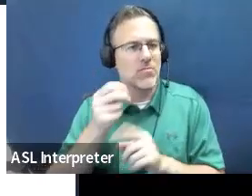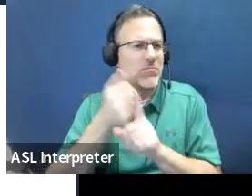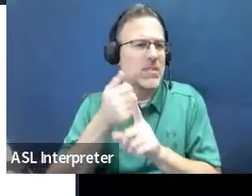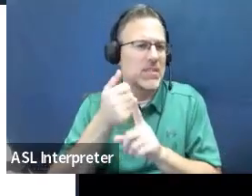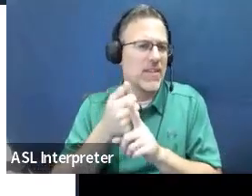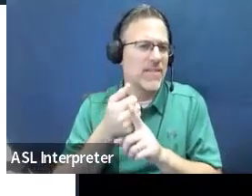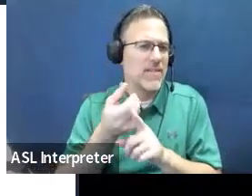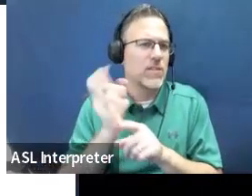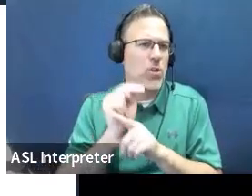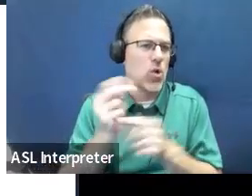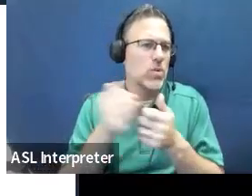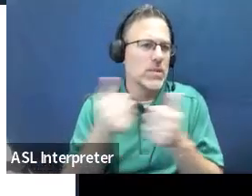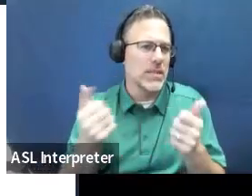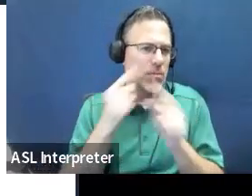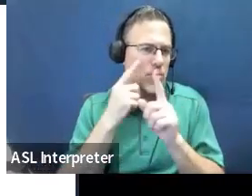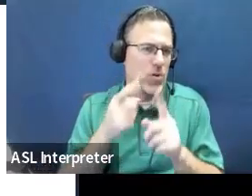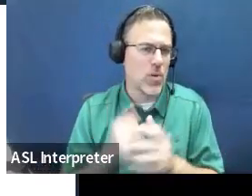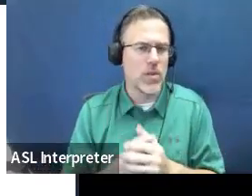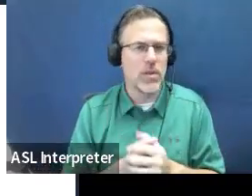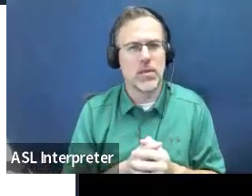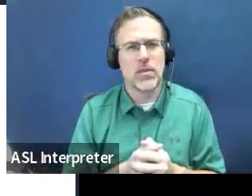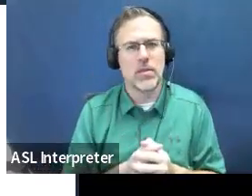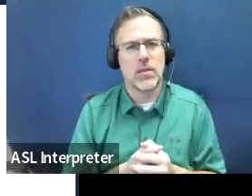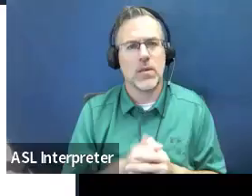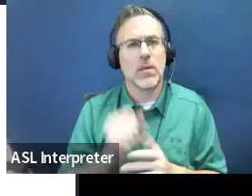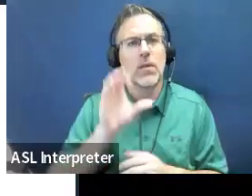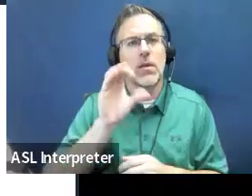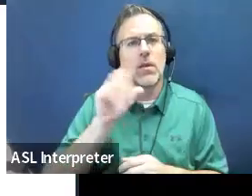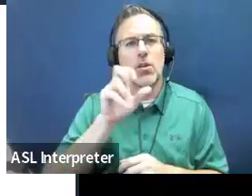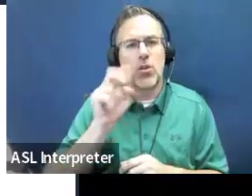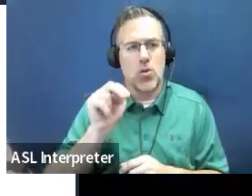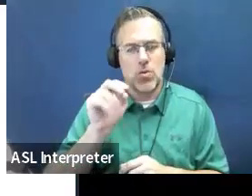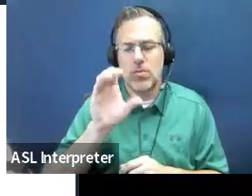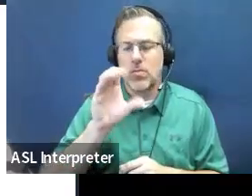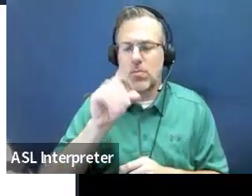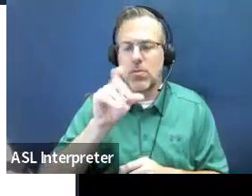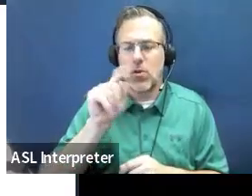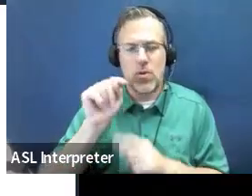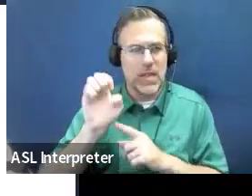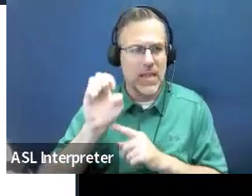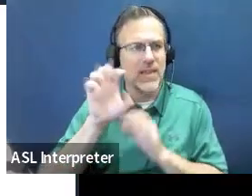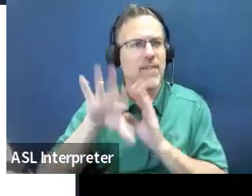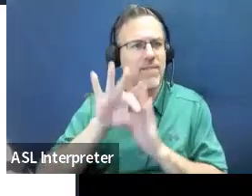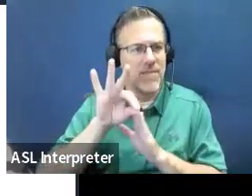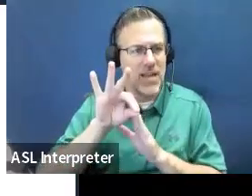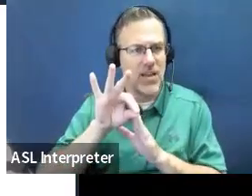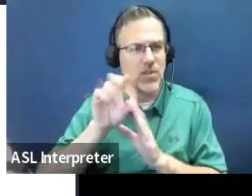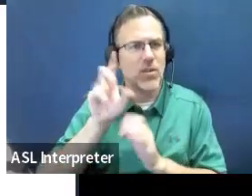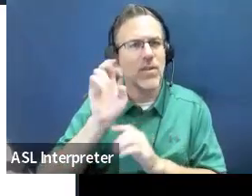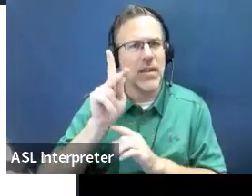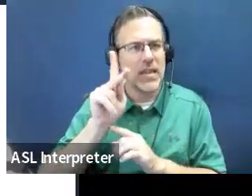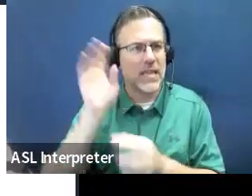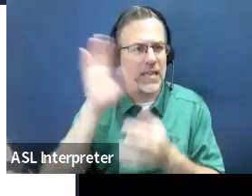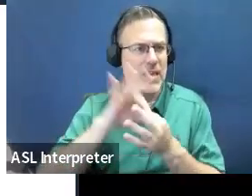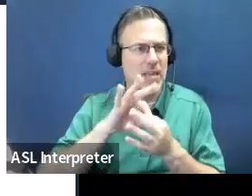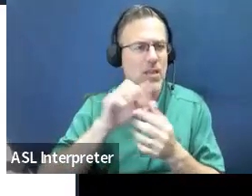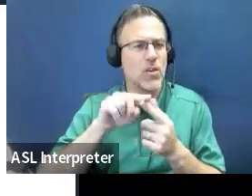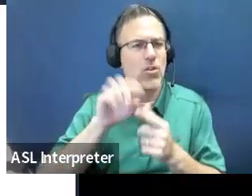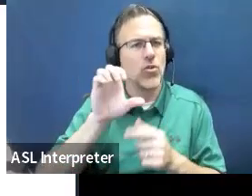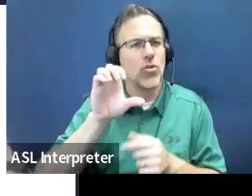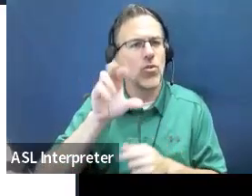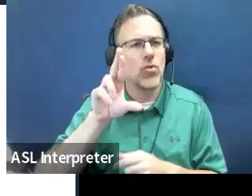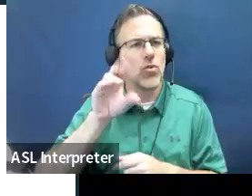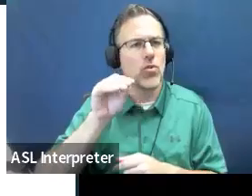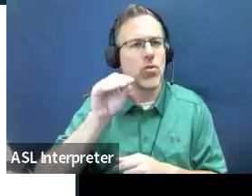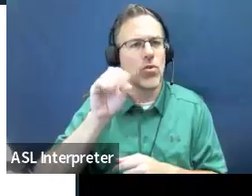I can totally understand that. It looks like Colette did find a link to the crosswalk